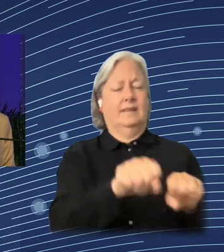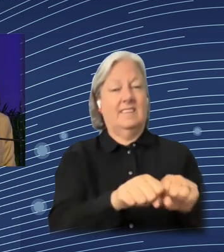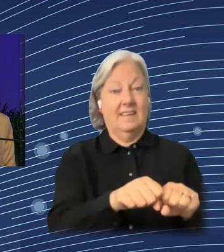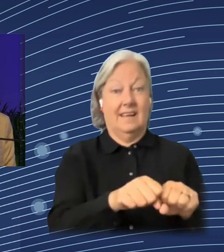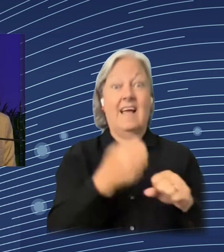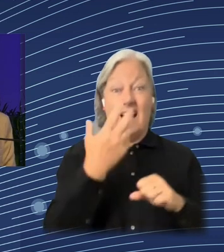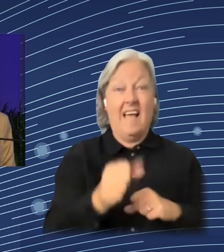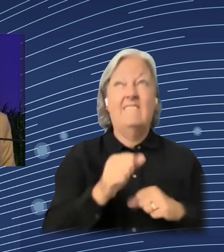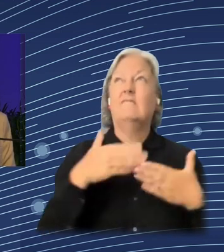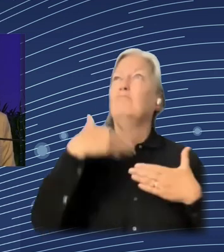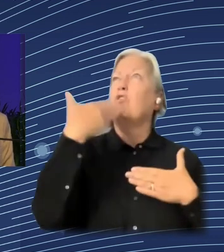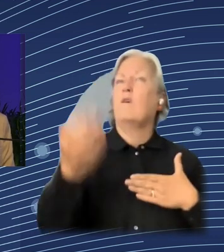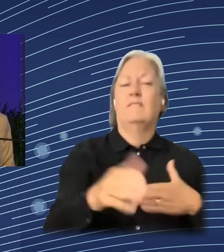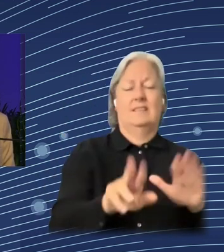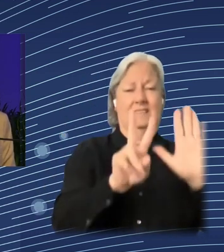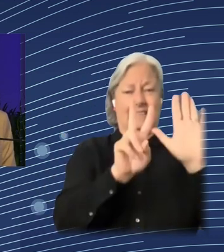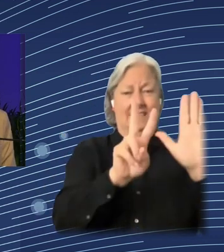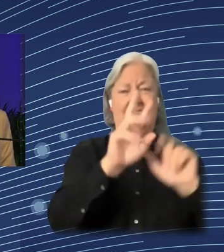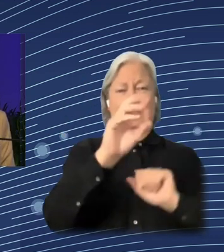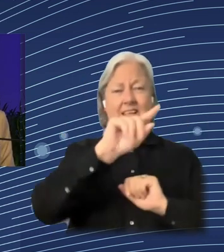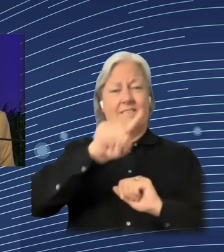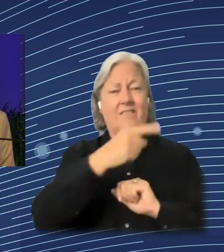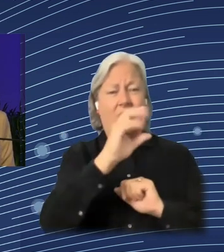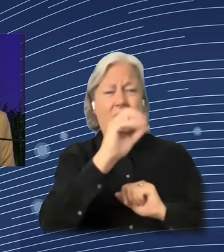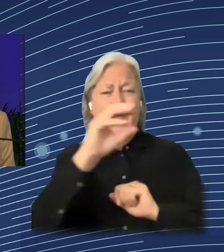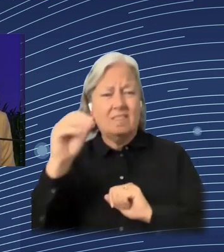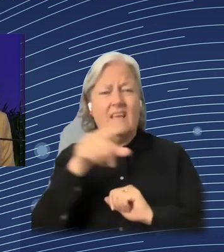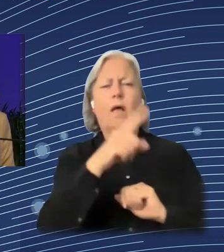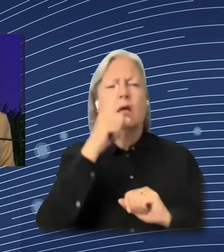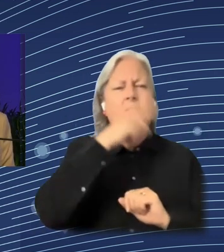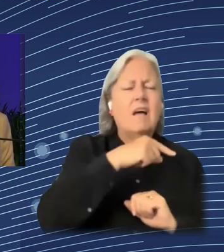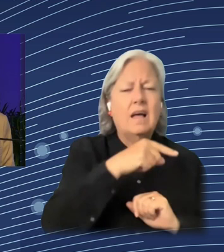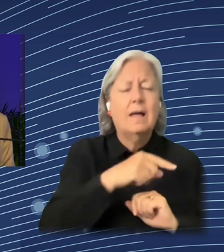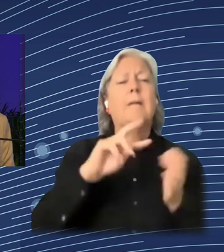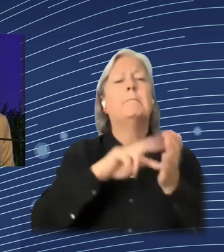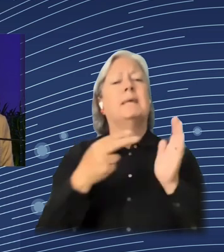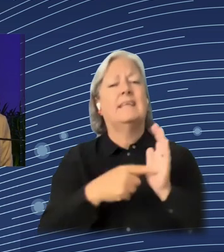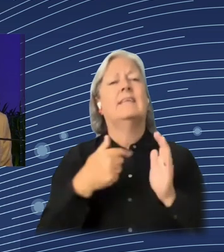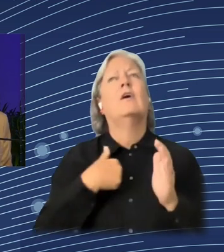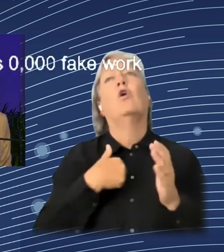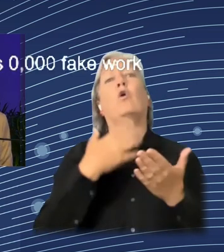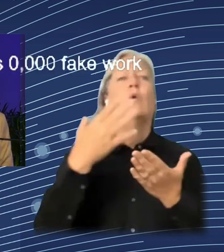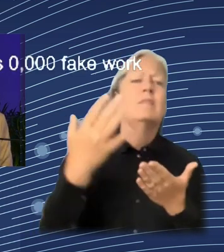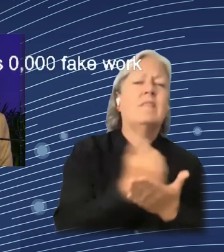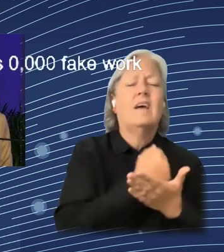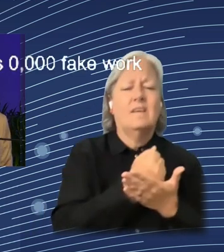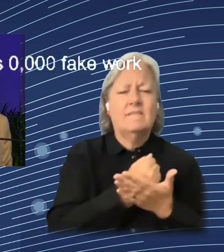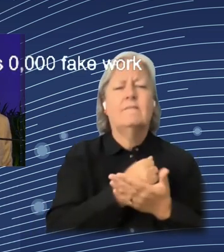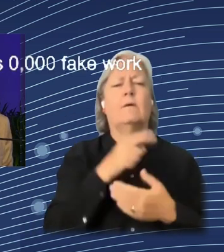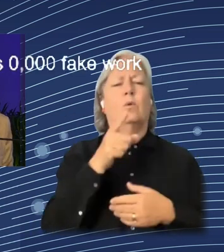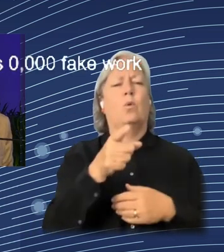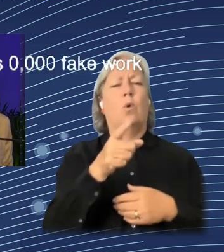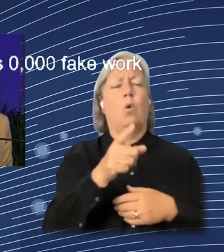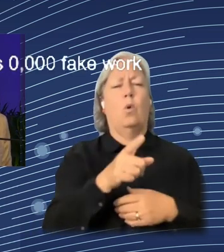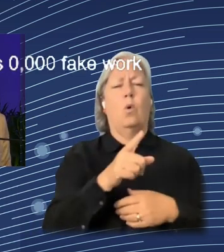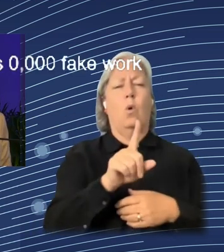work contracts and saving $500 million of undue benefits. So it's quite an